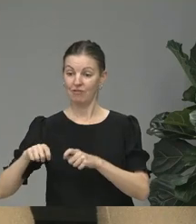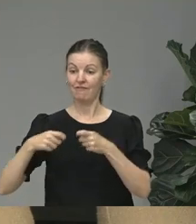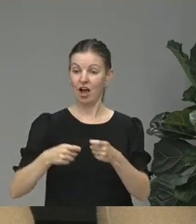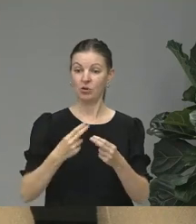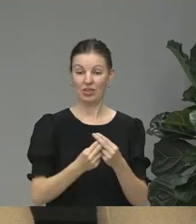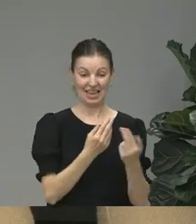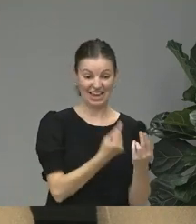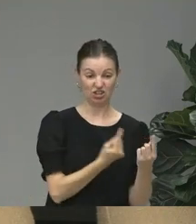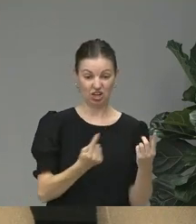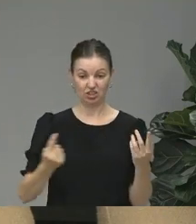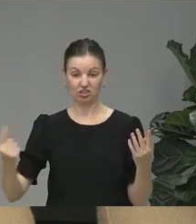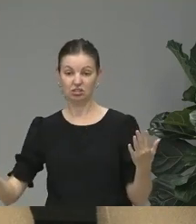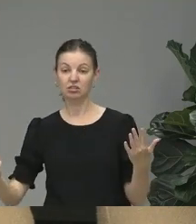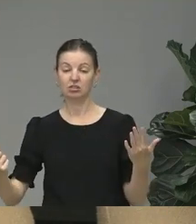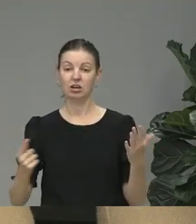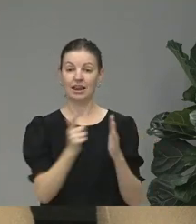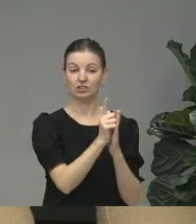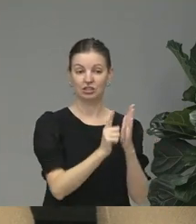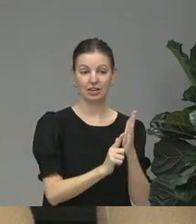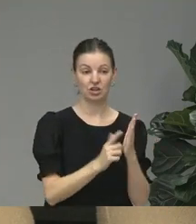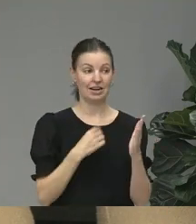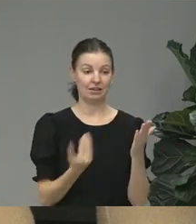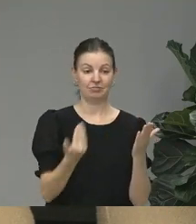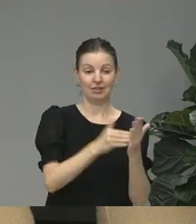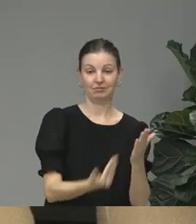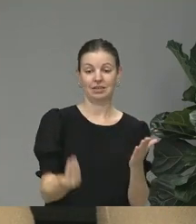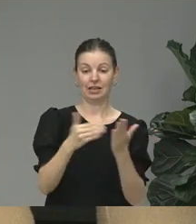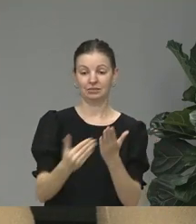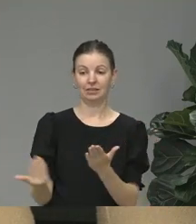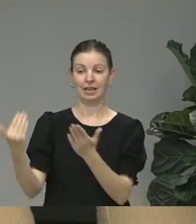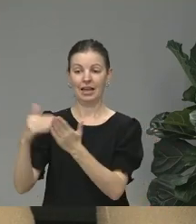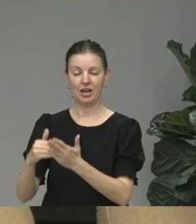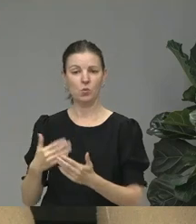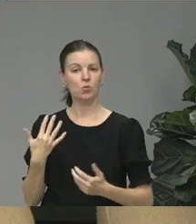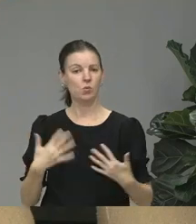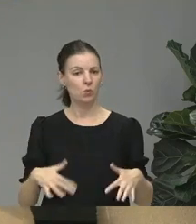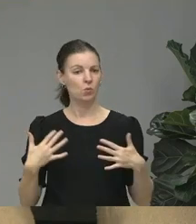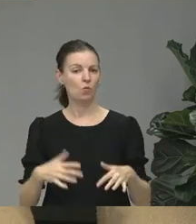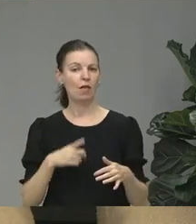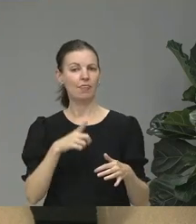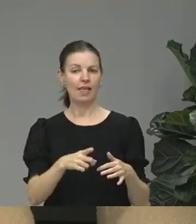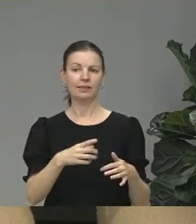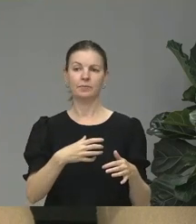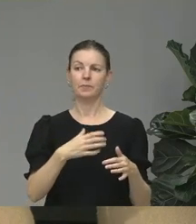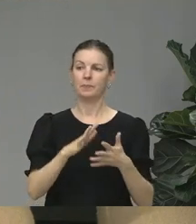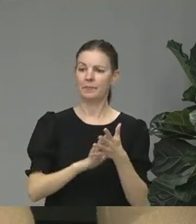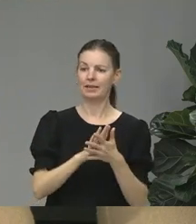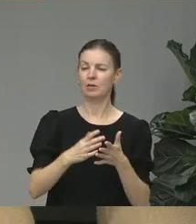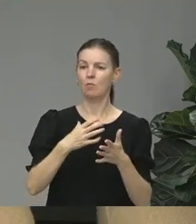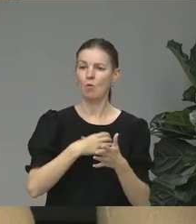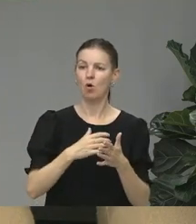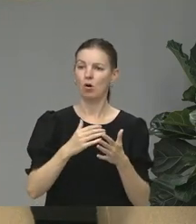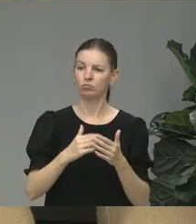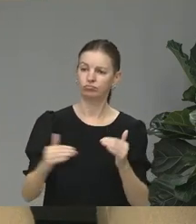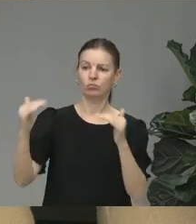piece of legislation. And that is where you start to get that upstream